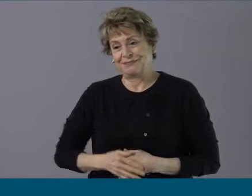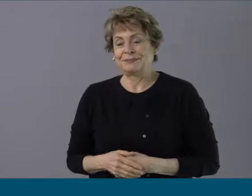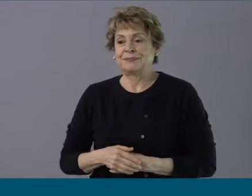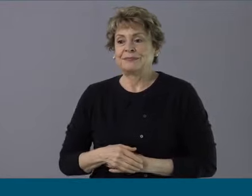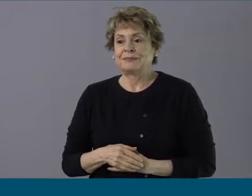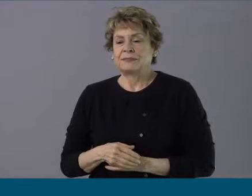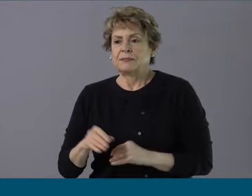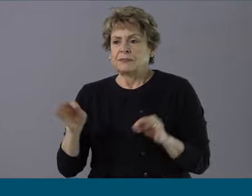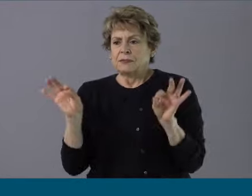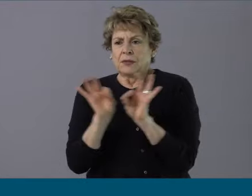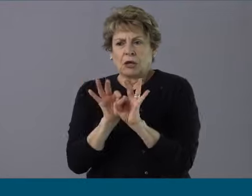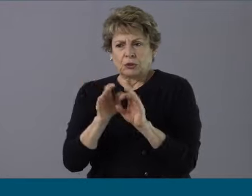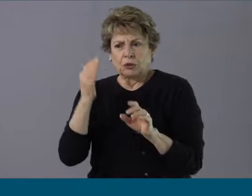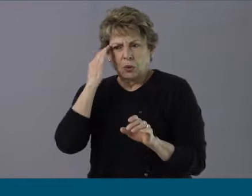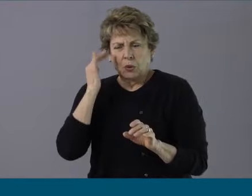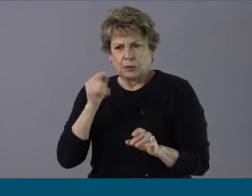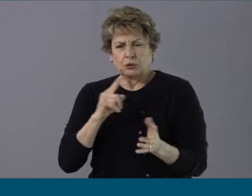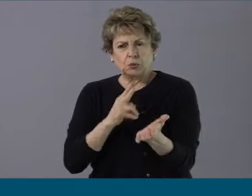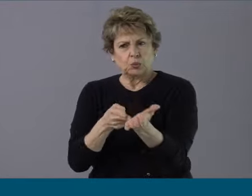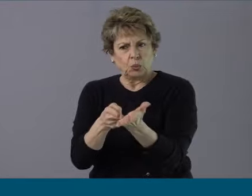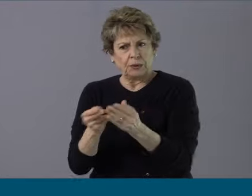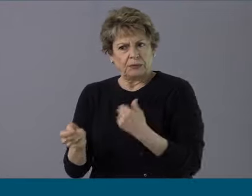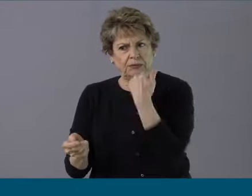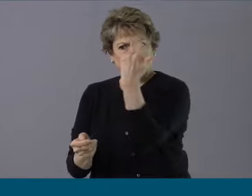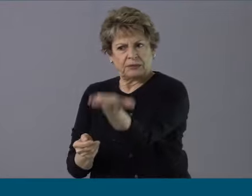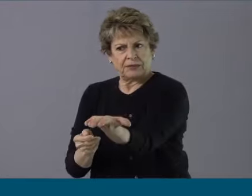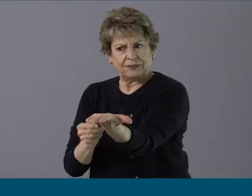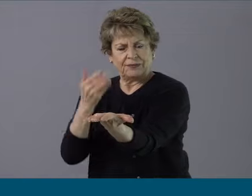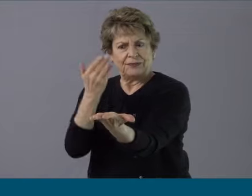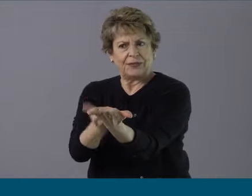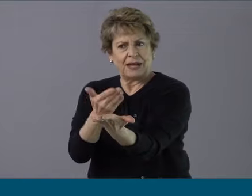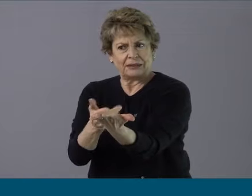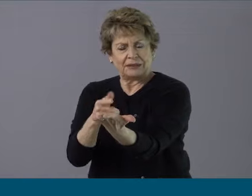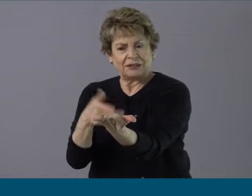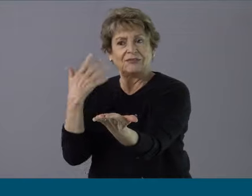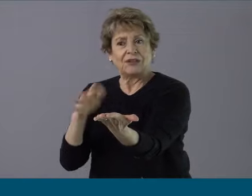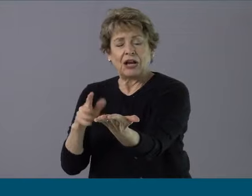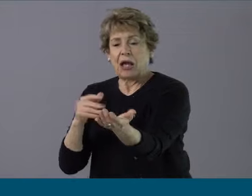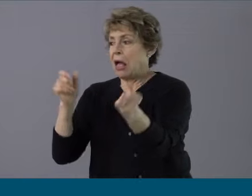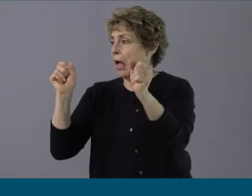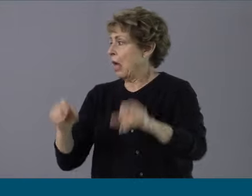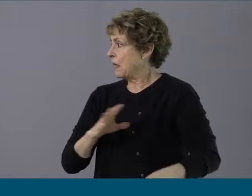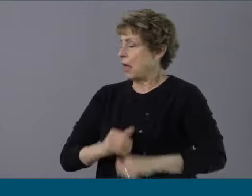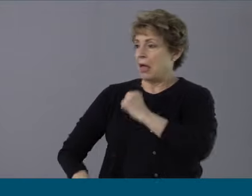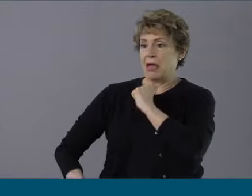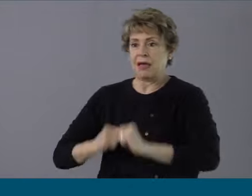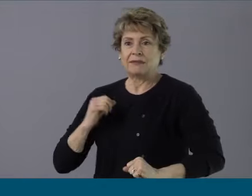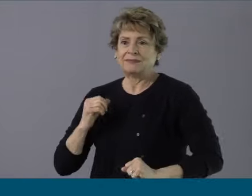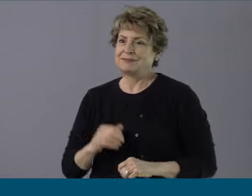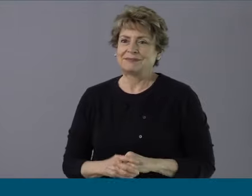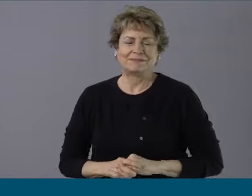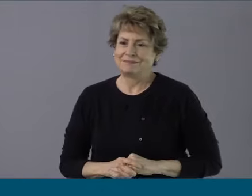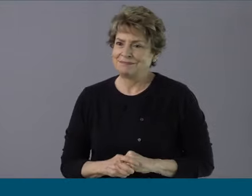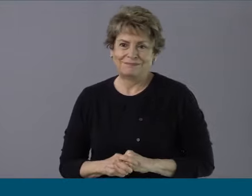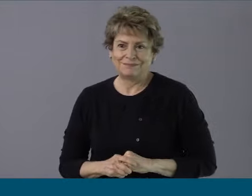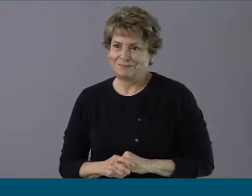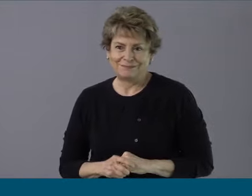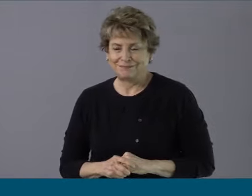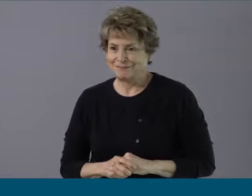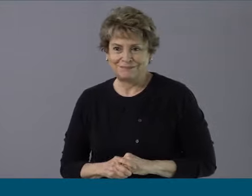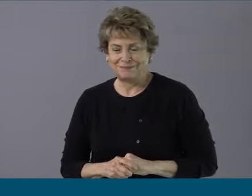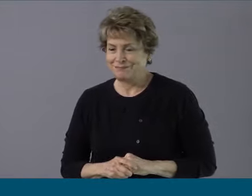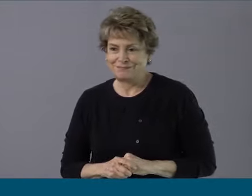front of us, there's no end in sight today. That's why I talk about the foreseeable future, and there will be no